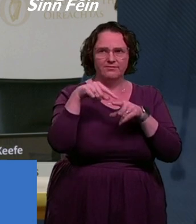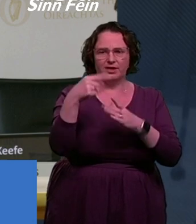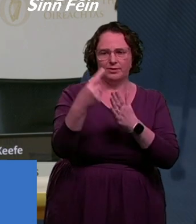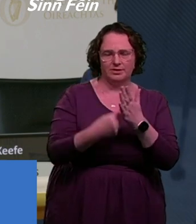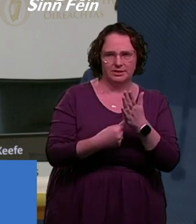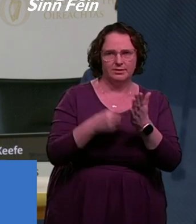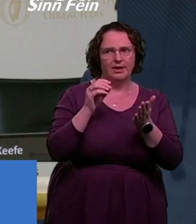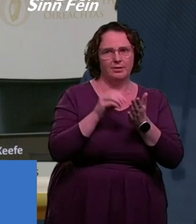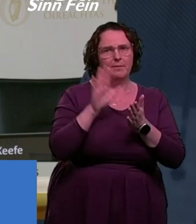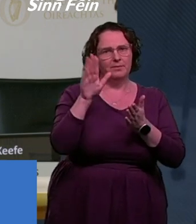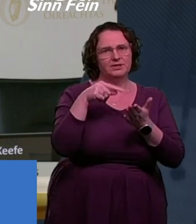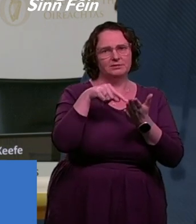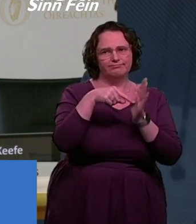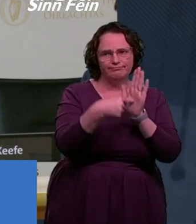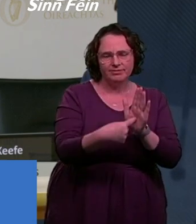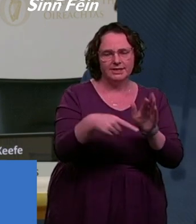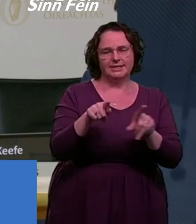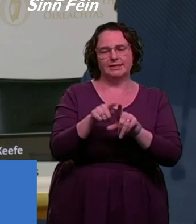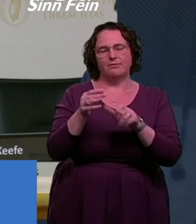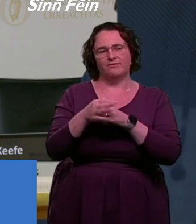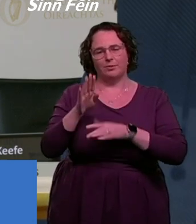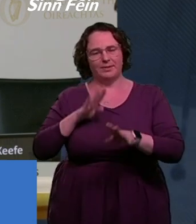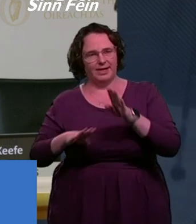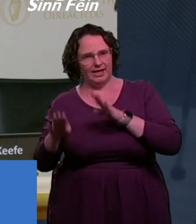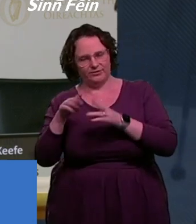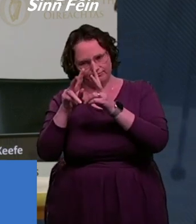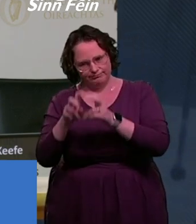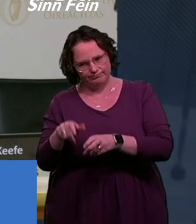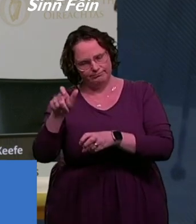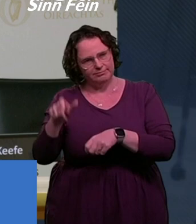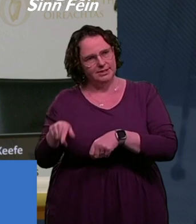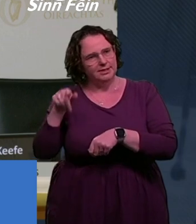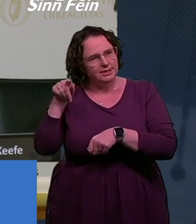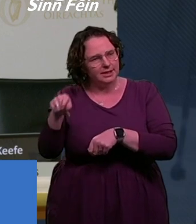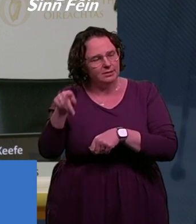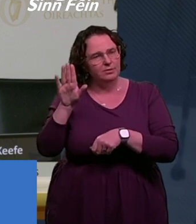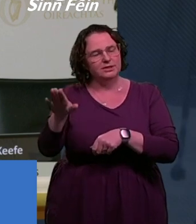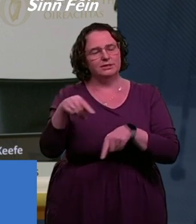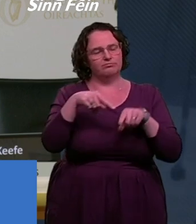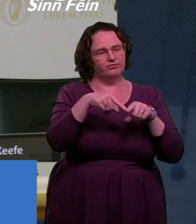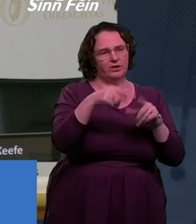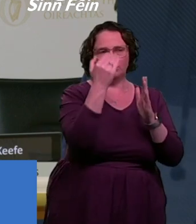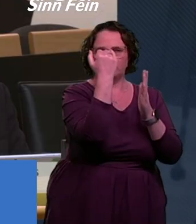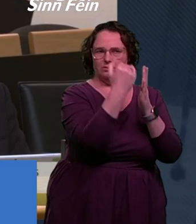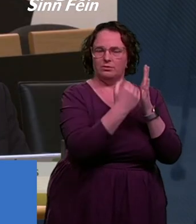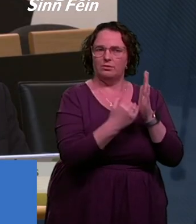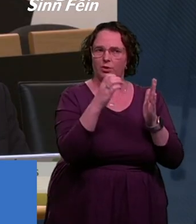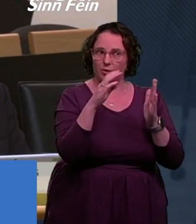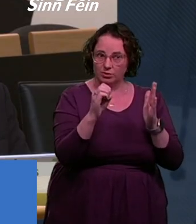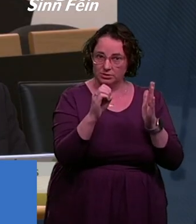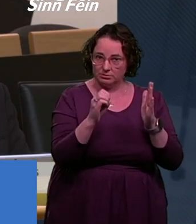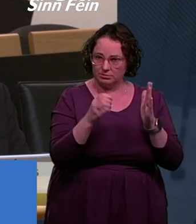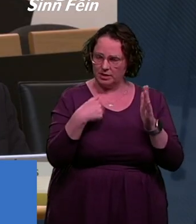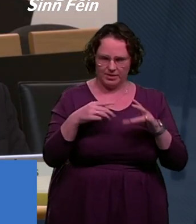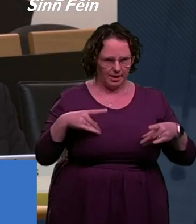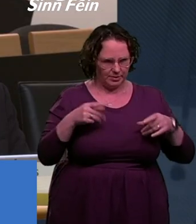And as behaviour analysts, that's what you want. We want a code where someone can say, I am not happy with how this person did this. Did they adhere to the code of